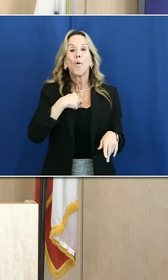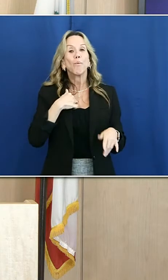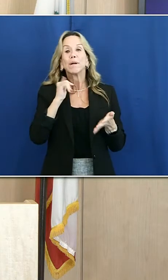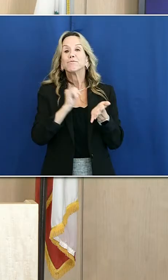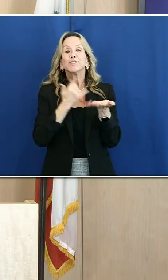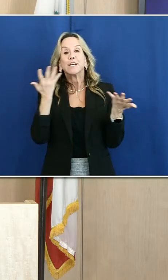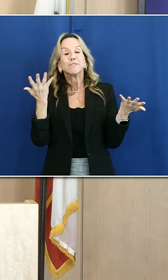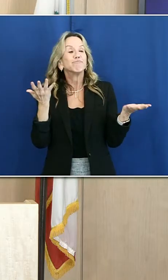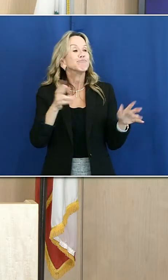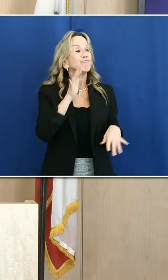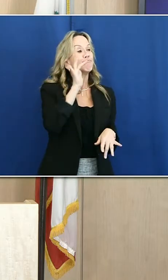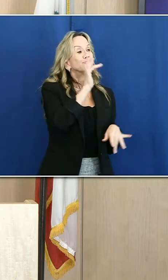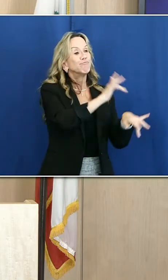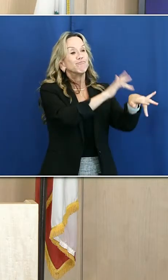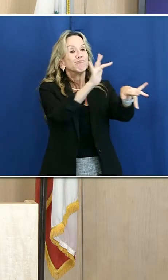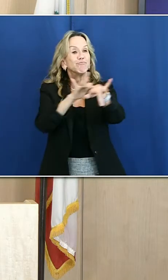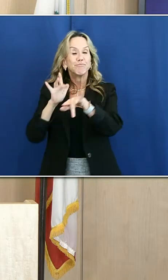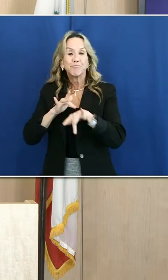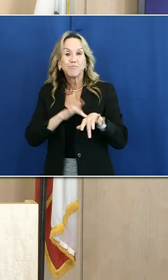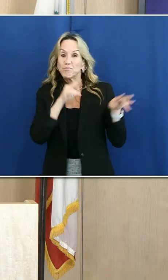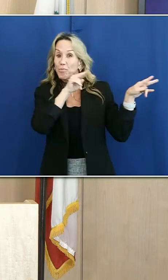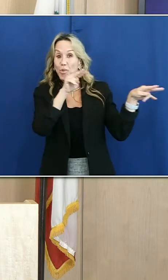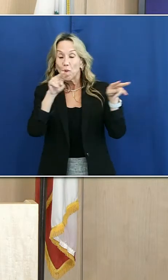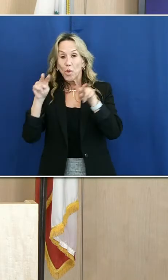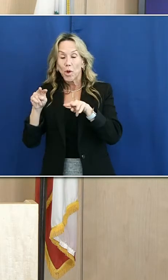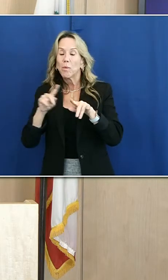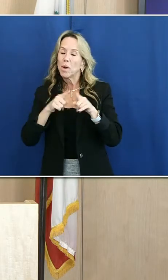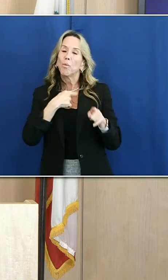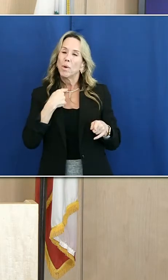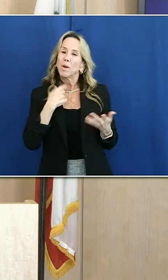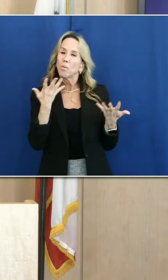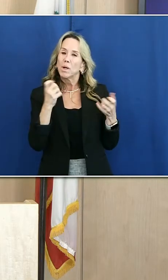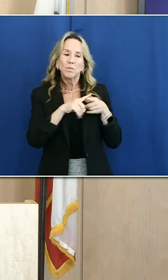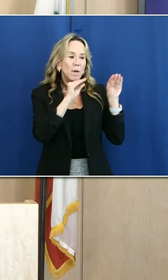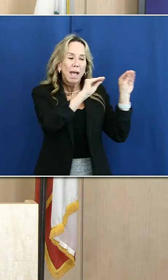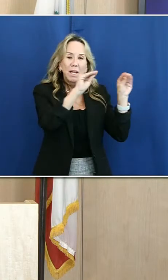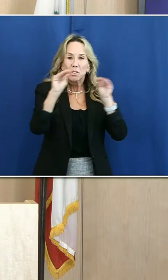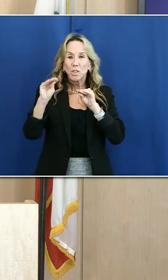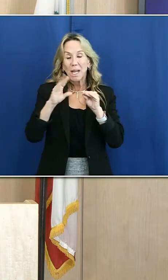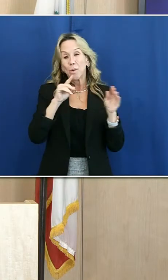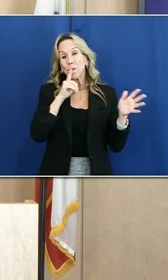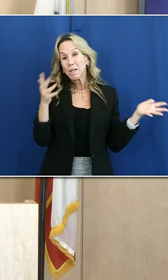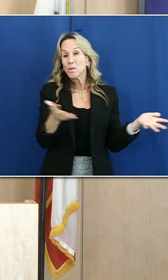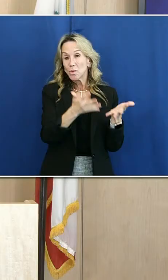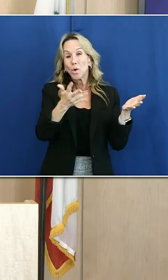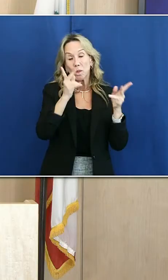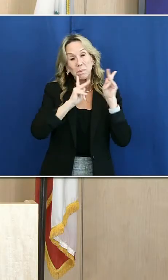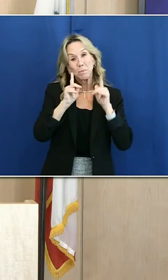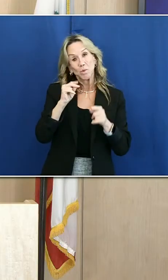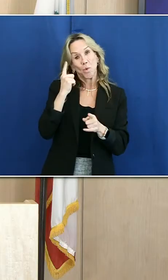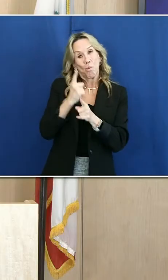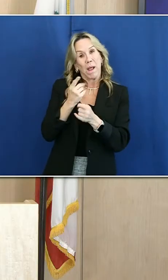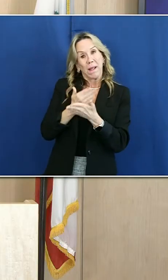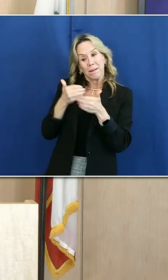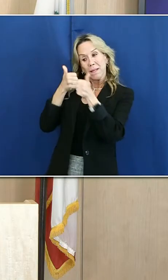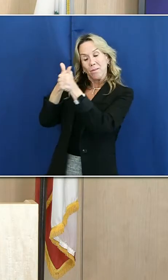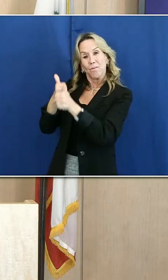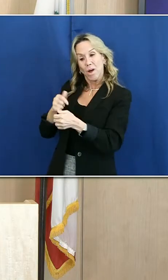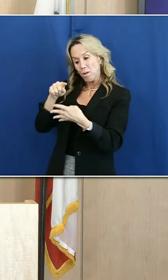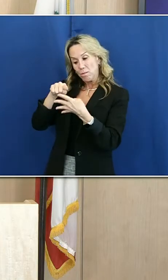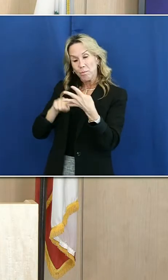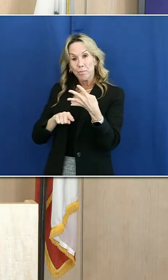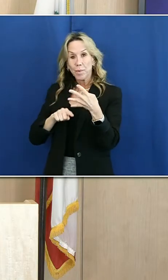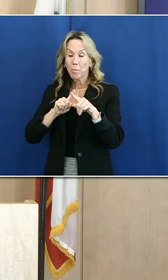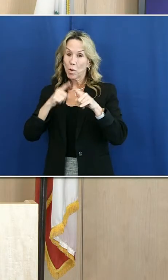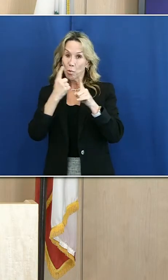and enforce where we can. But remember, we're out there to educate and basically encourage to do the right thing. So those will be our plans right now. But again, the